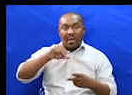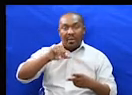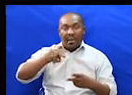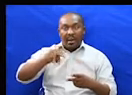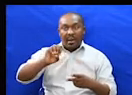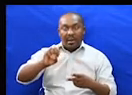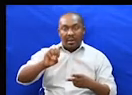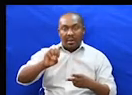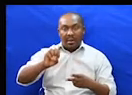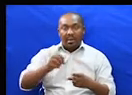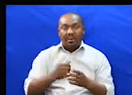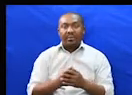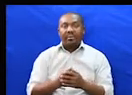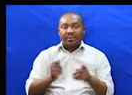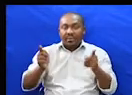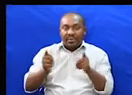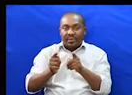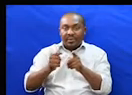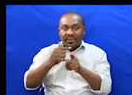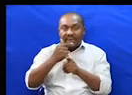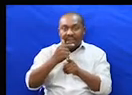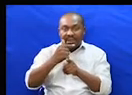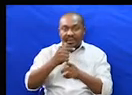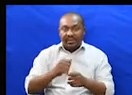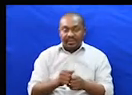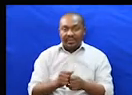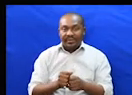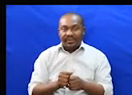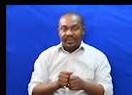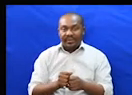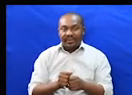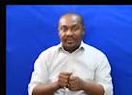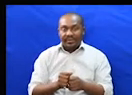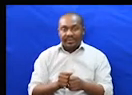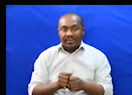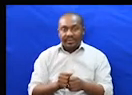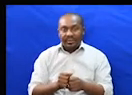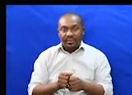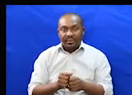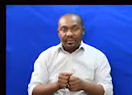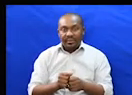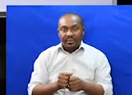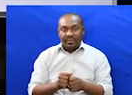We represent capital letter T. Thiamine, capital letter T.